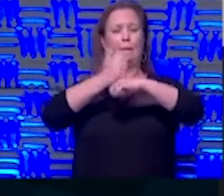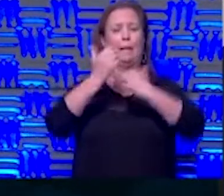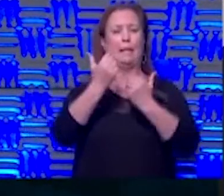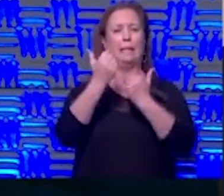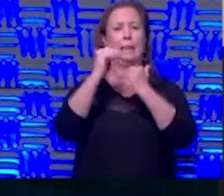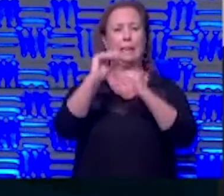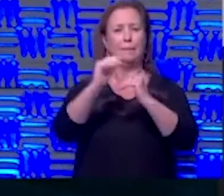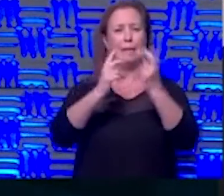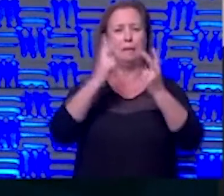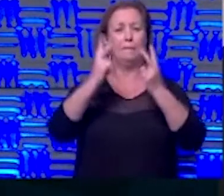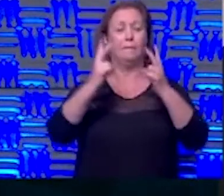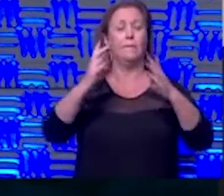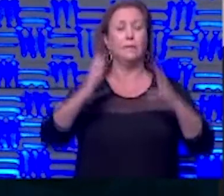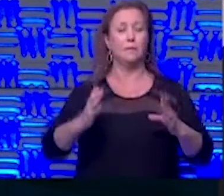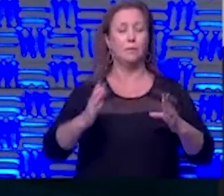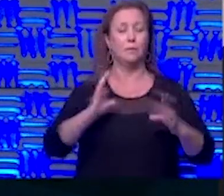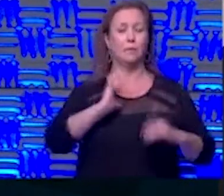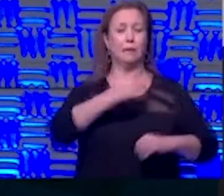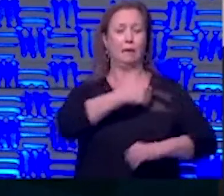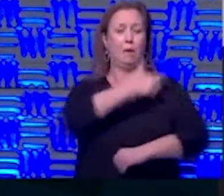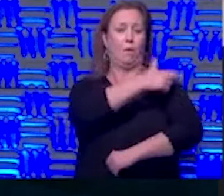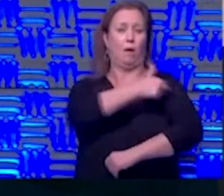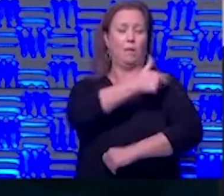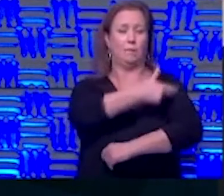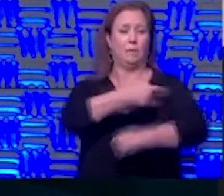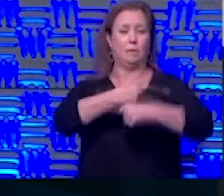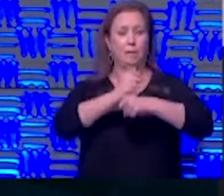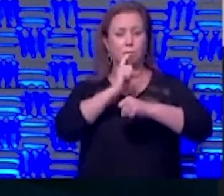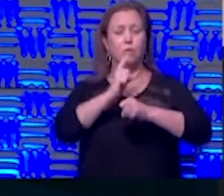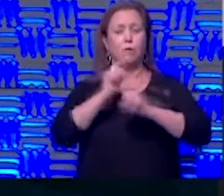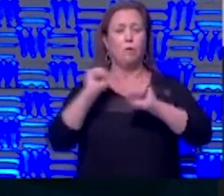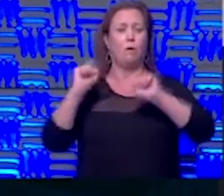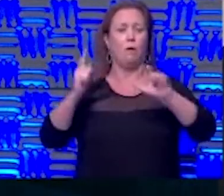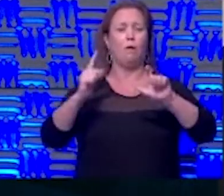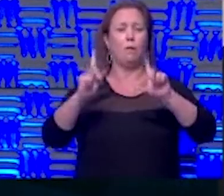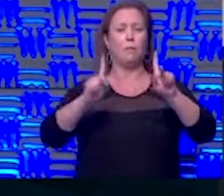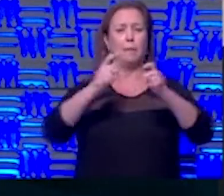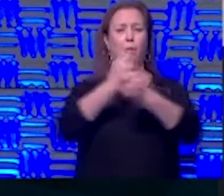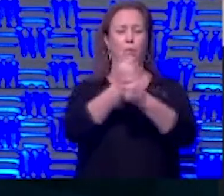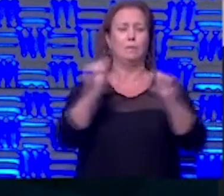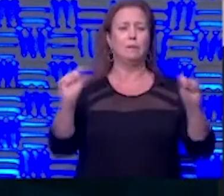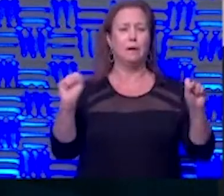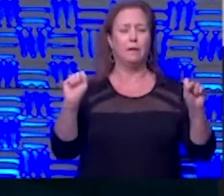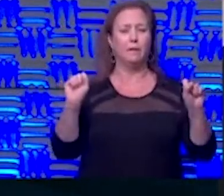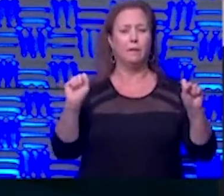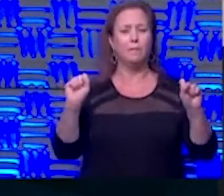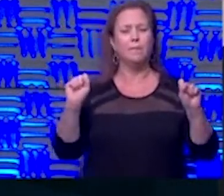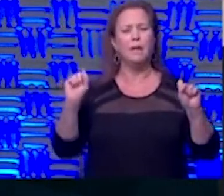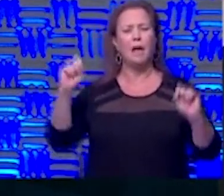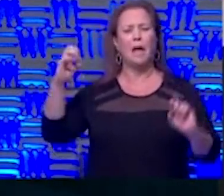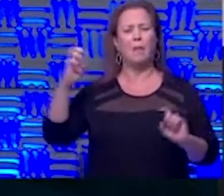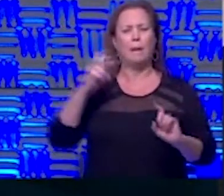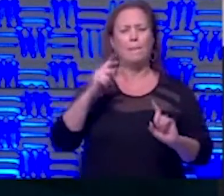any visitation in the facilities to keep people safe. But let me come back to an intriguing